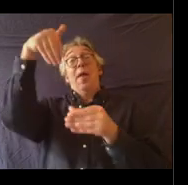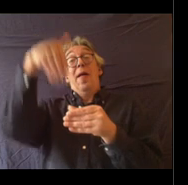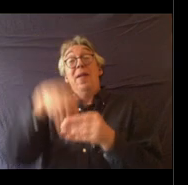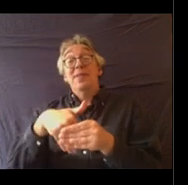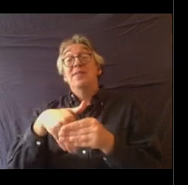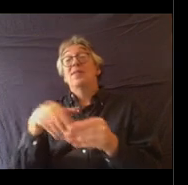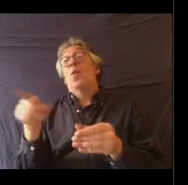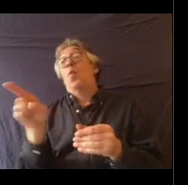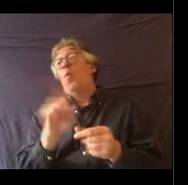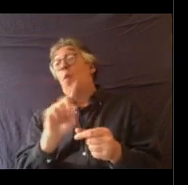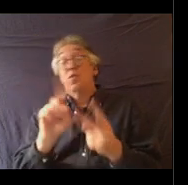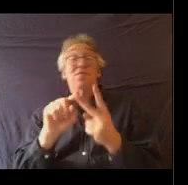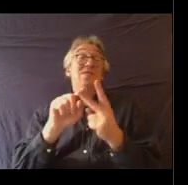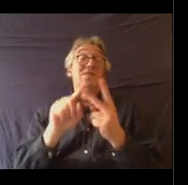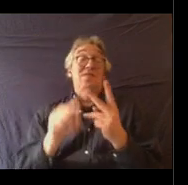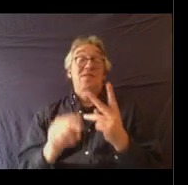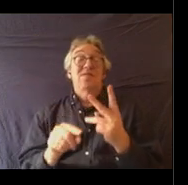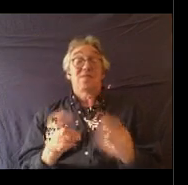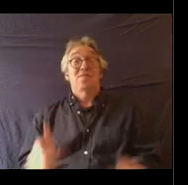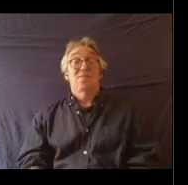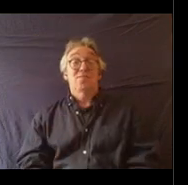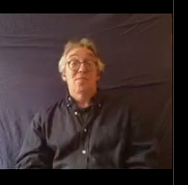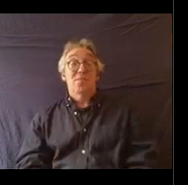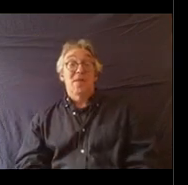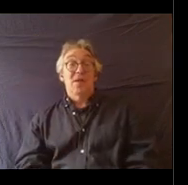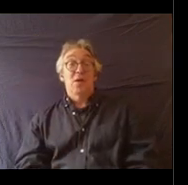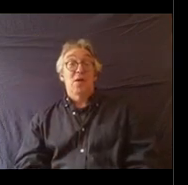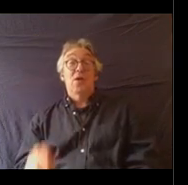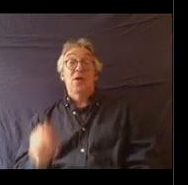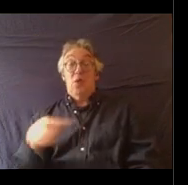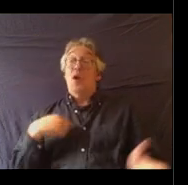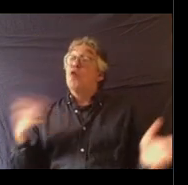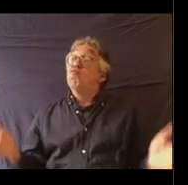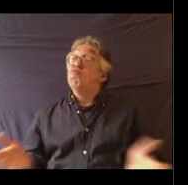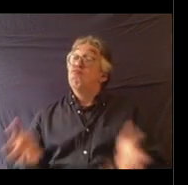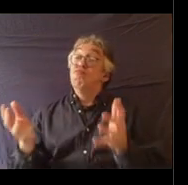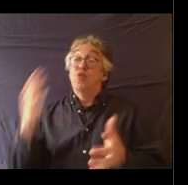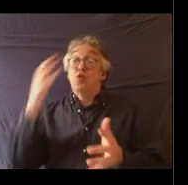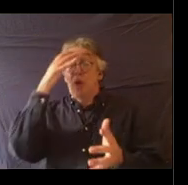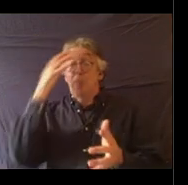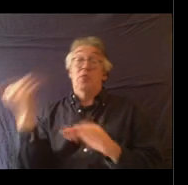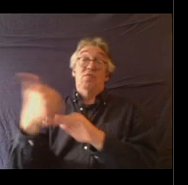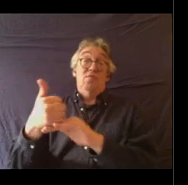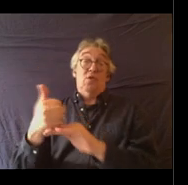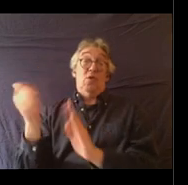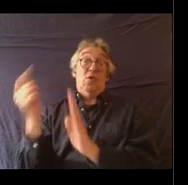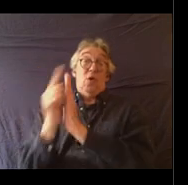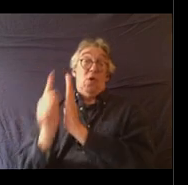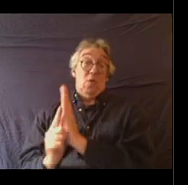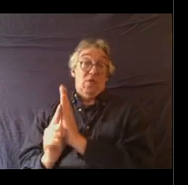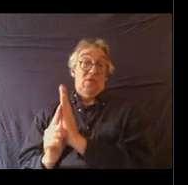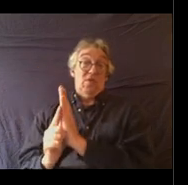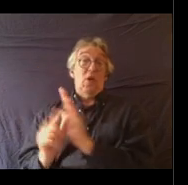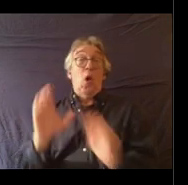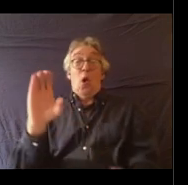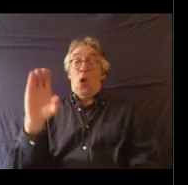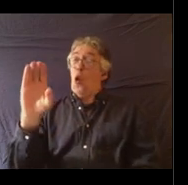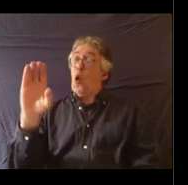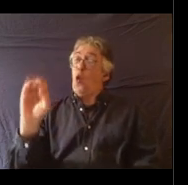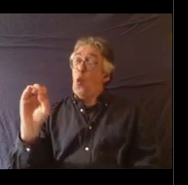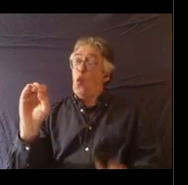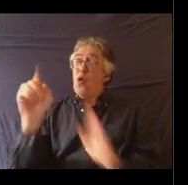all indicators. And again, here co-regulation is encouraged. Co-regulation actually means we have